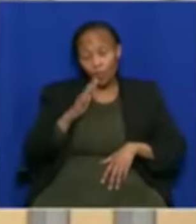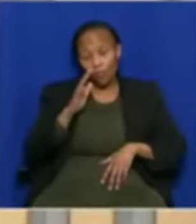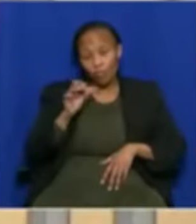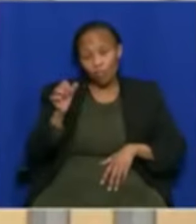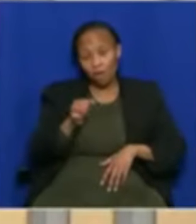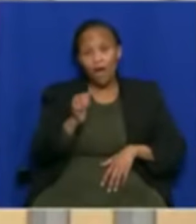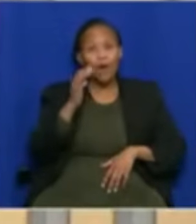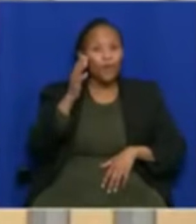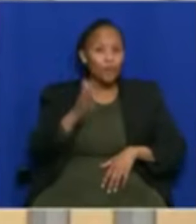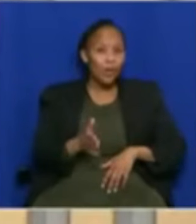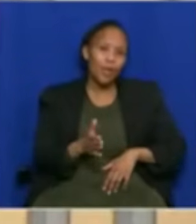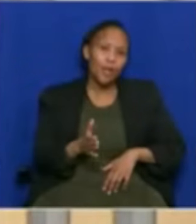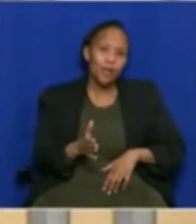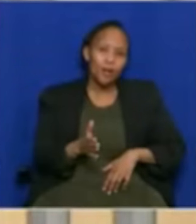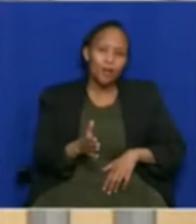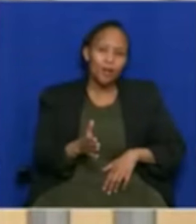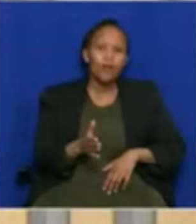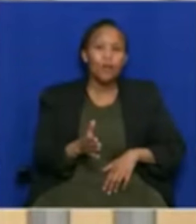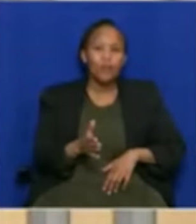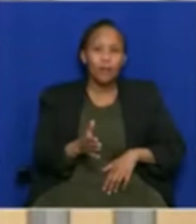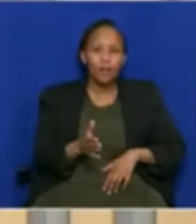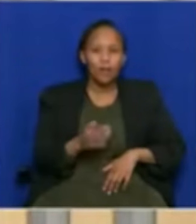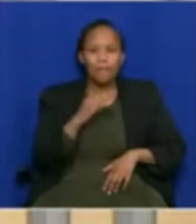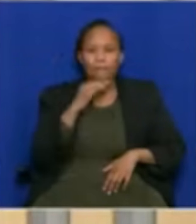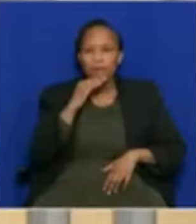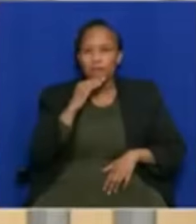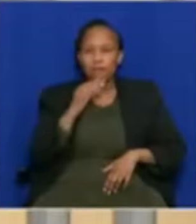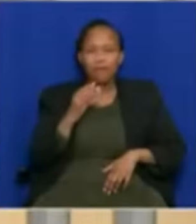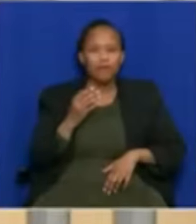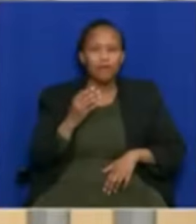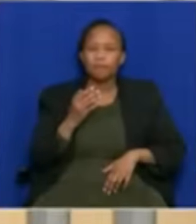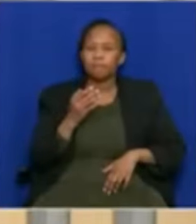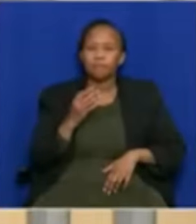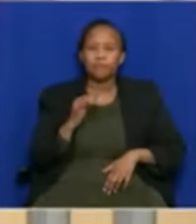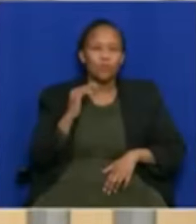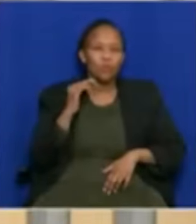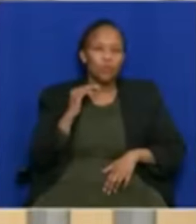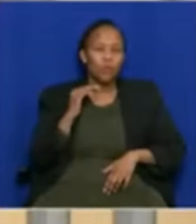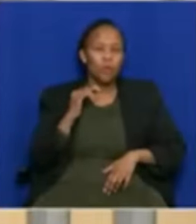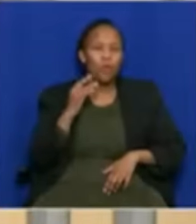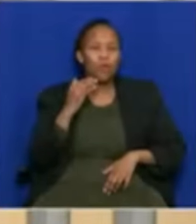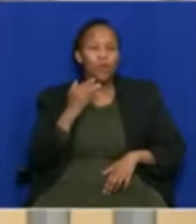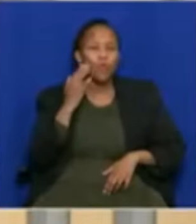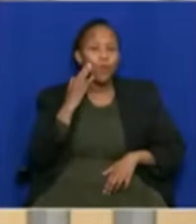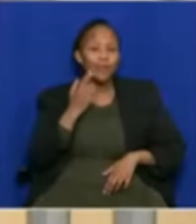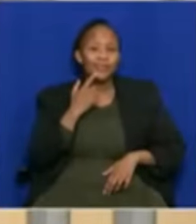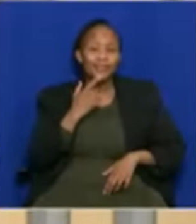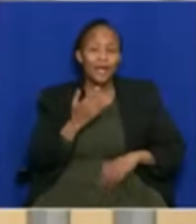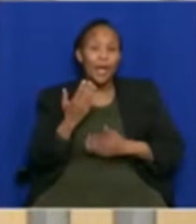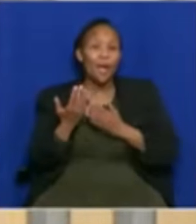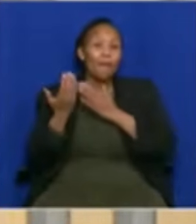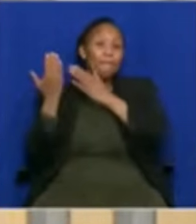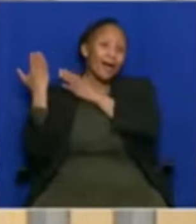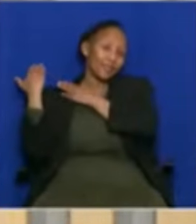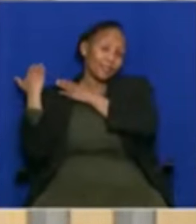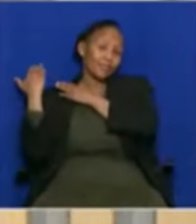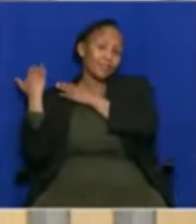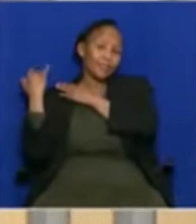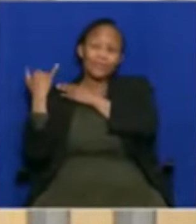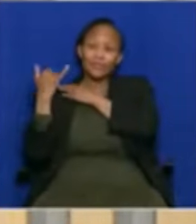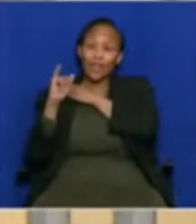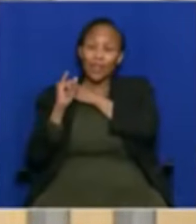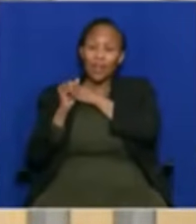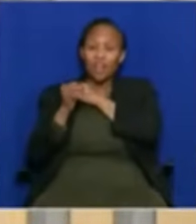that it's not already, when you're saying past and still future, it's those various things that happen and are